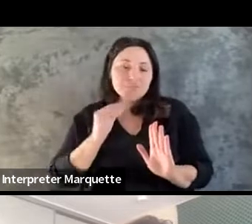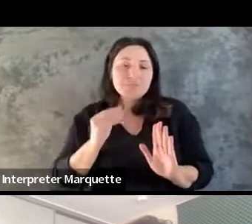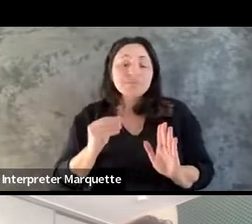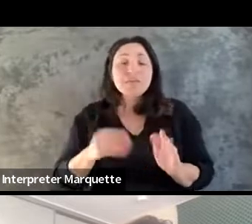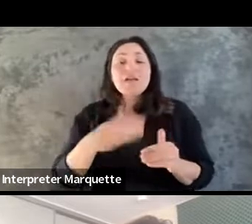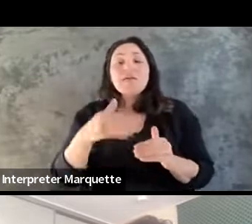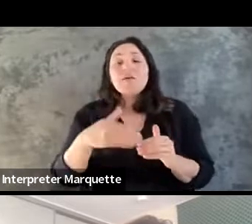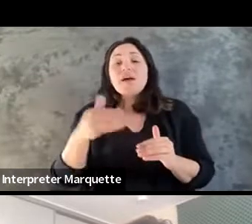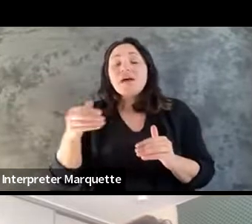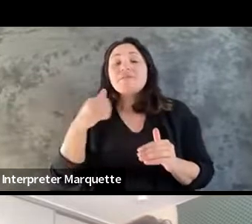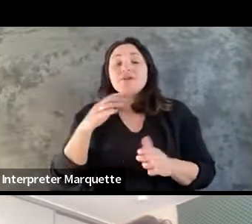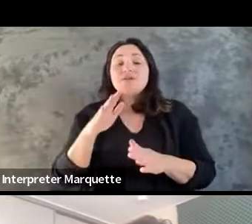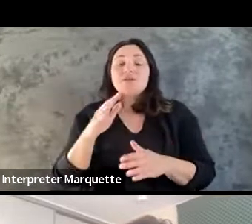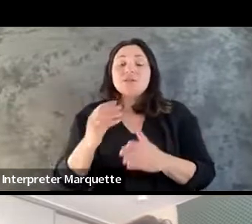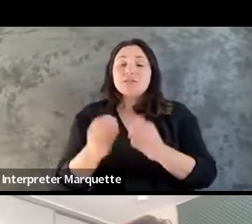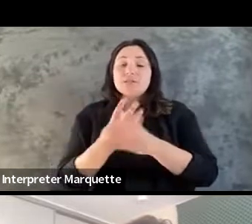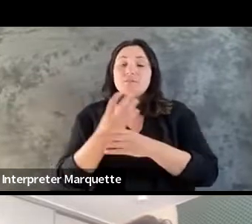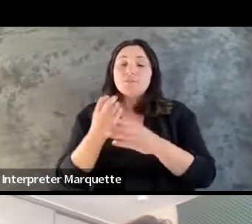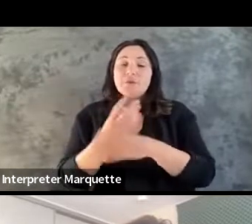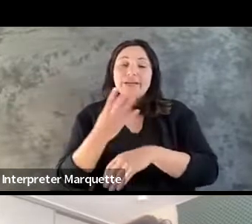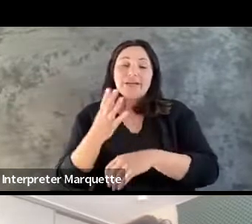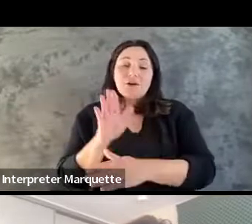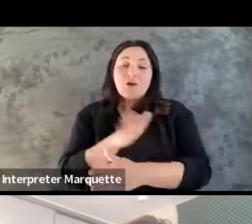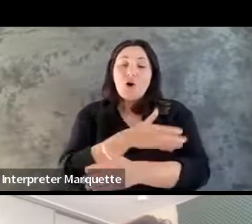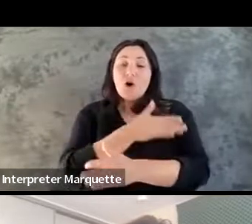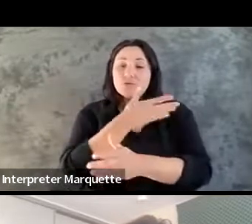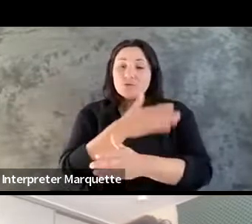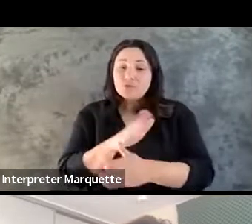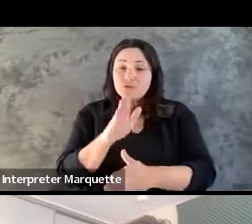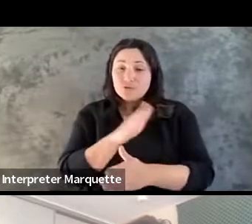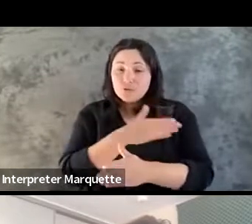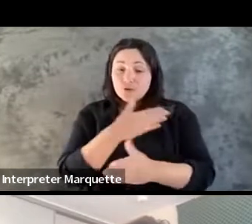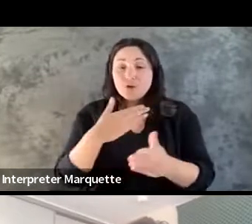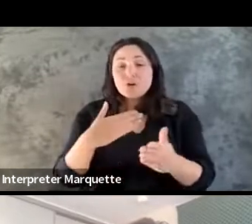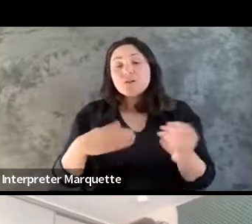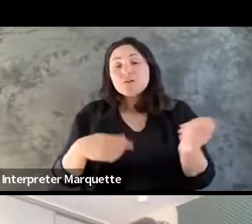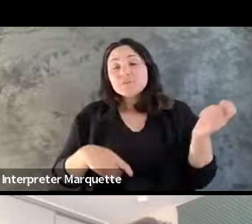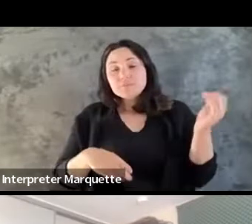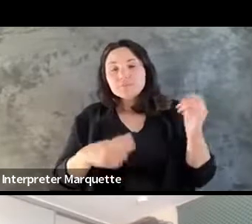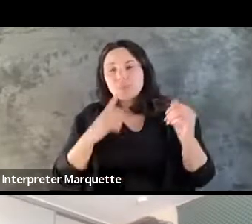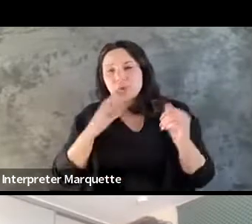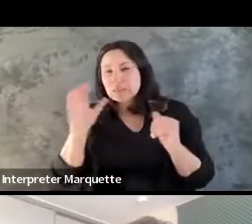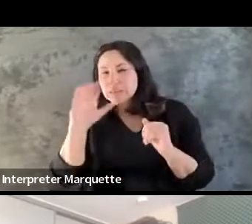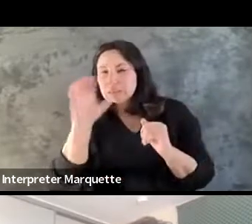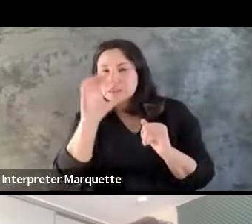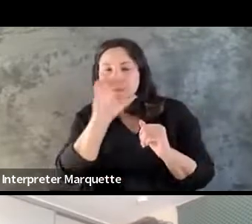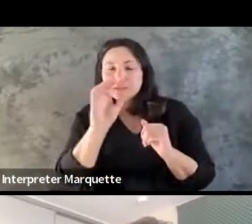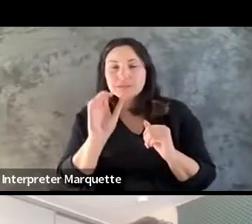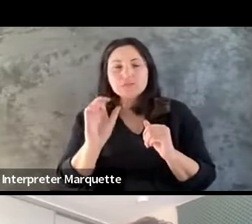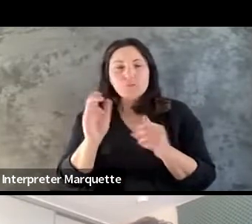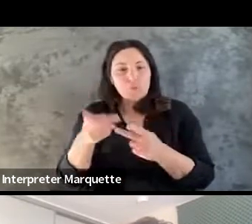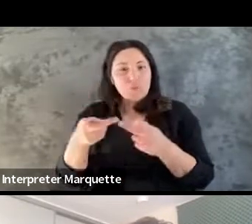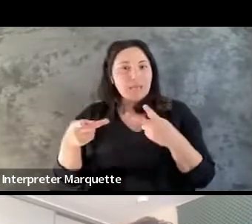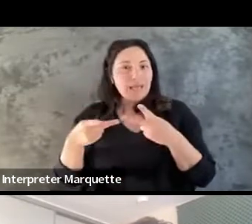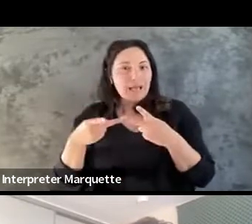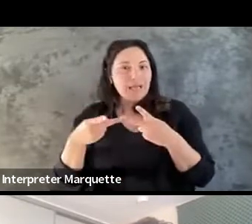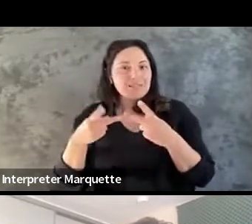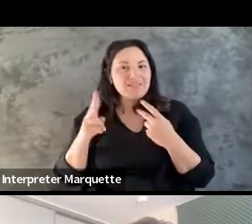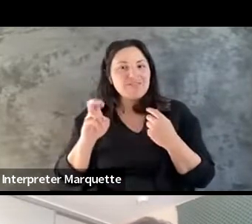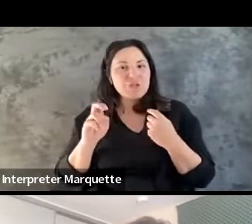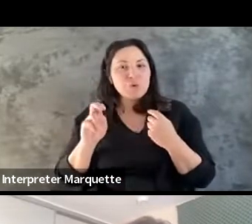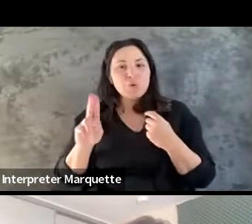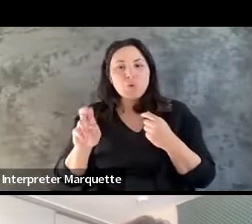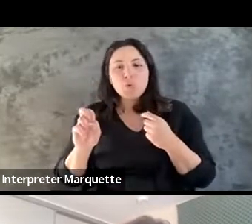spring concert for our students. We're trying to lock in a venue. We're working very, very hard to find a venue for our community and